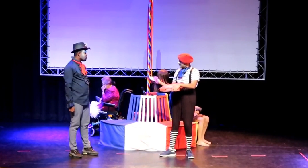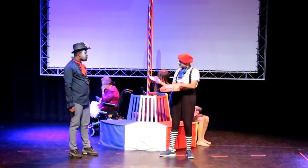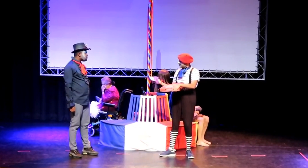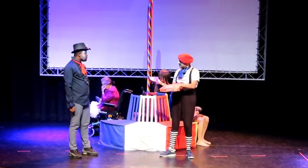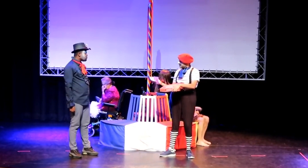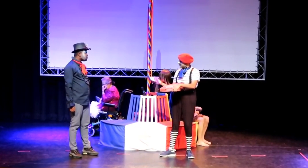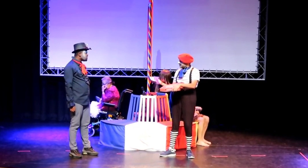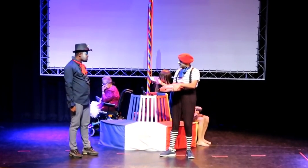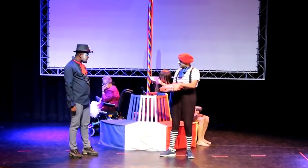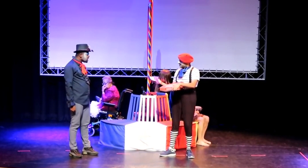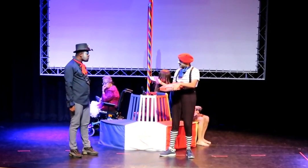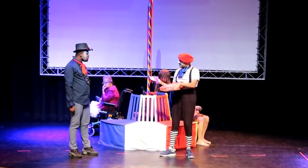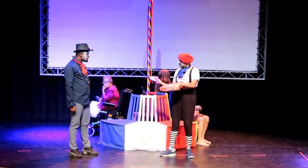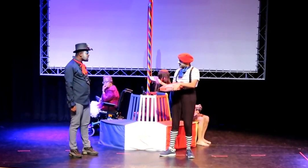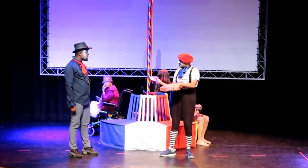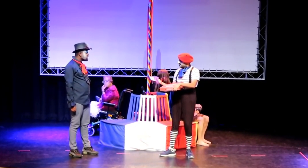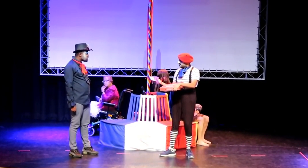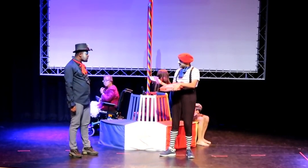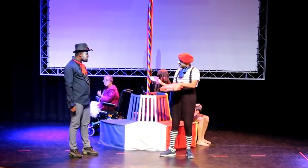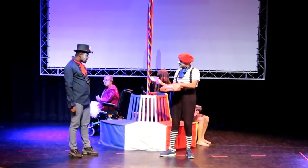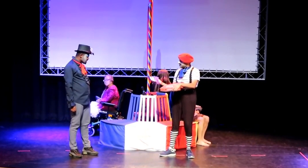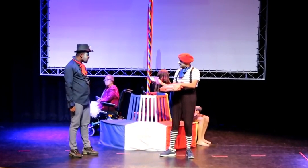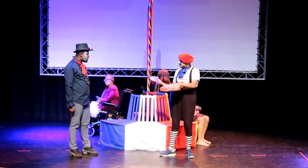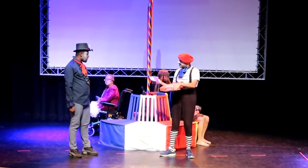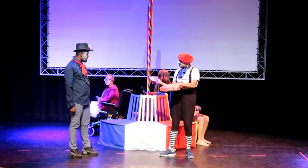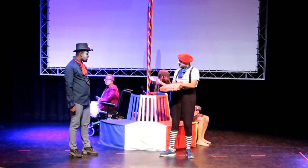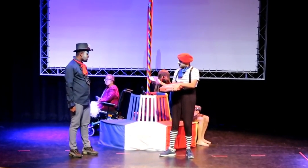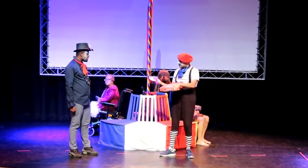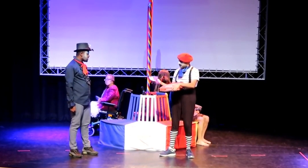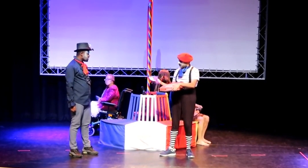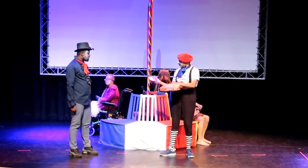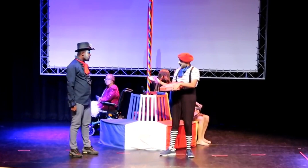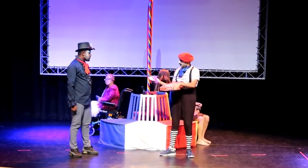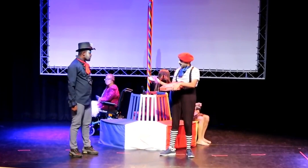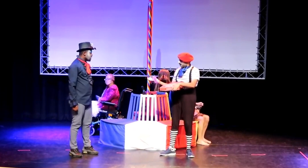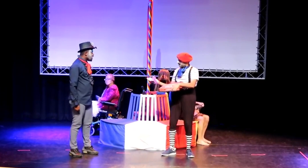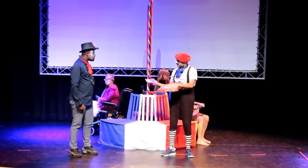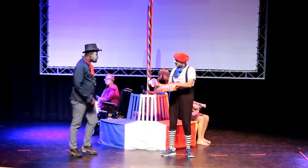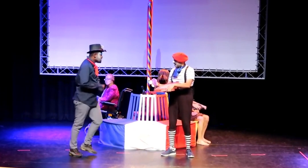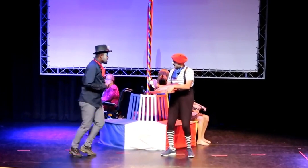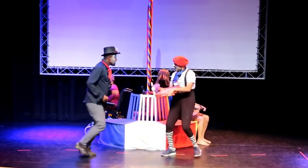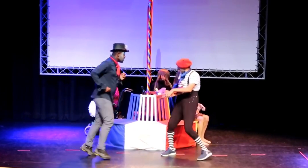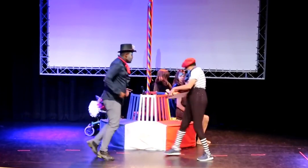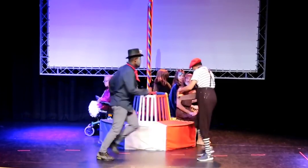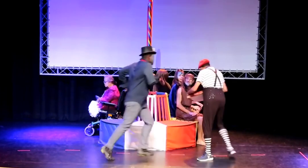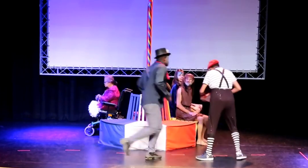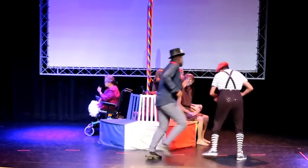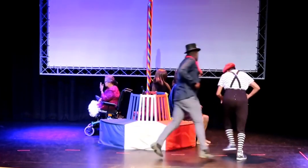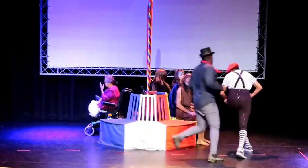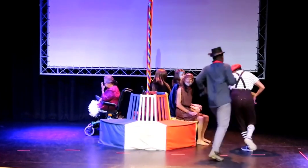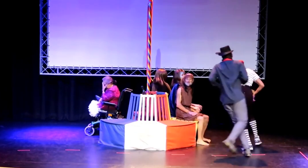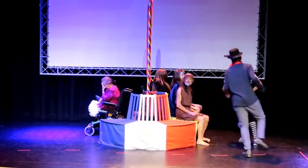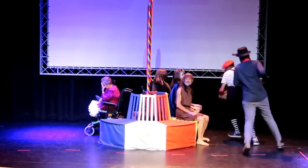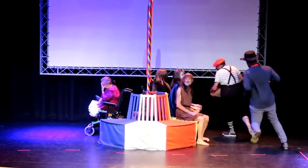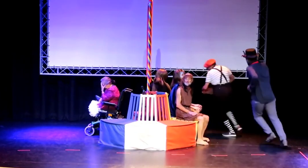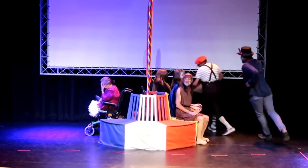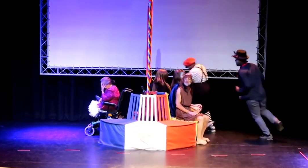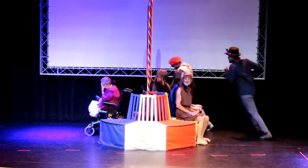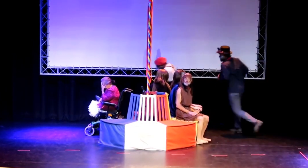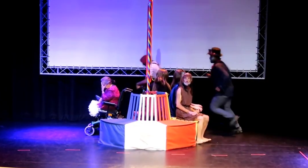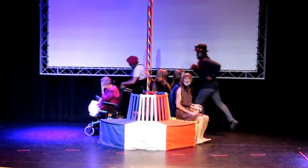Sorry! But I'm still hungry because I need a piece of still. No. I'm coming to get you!